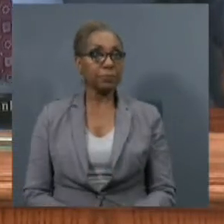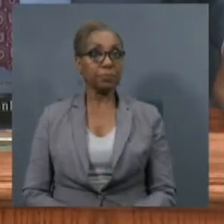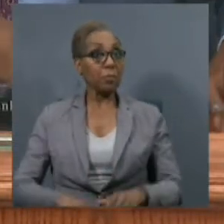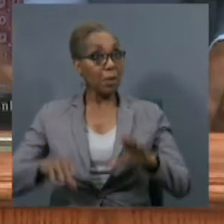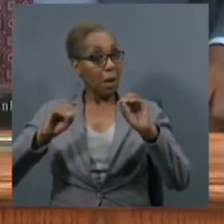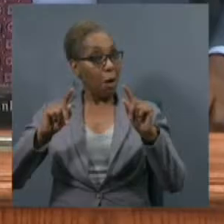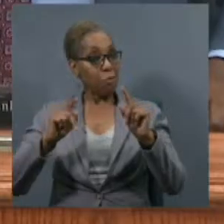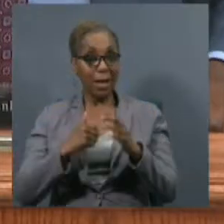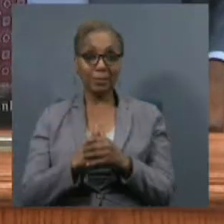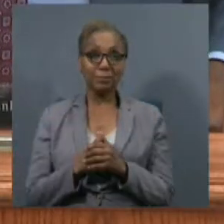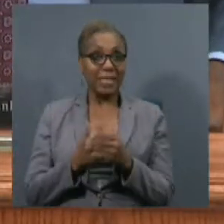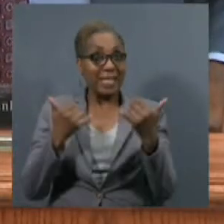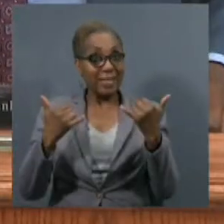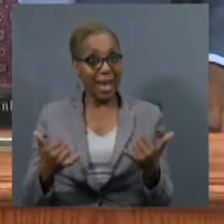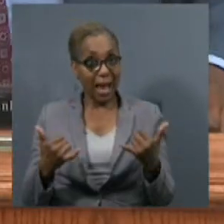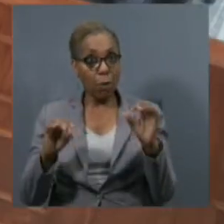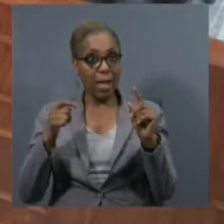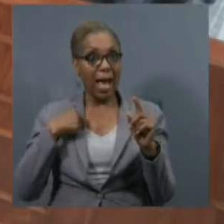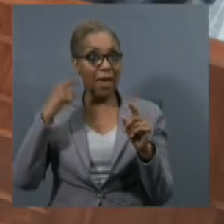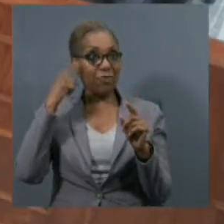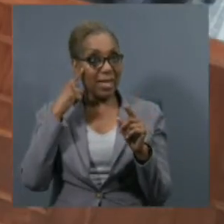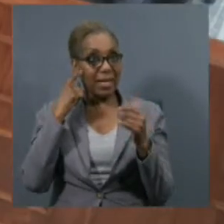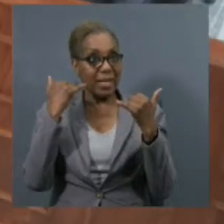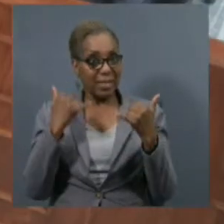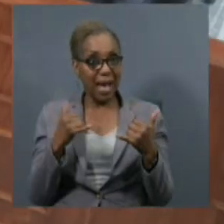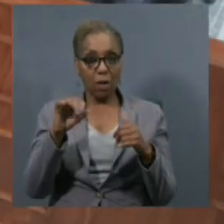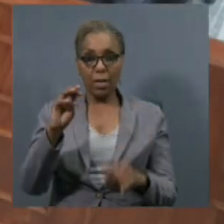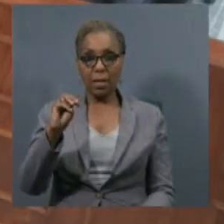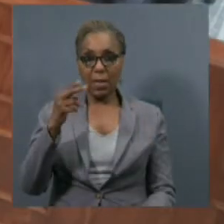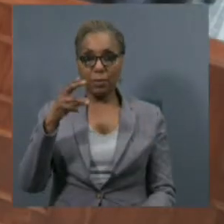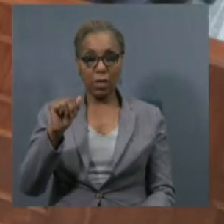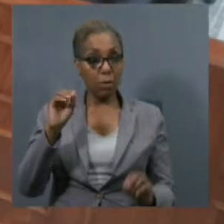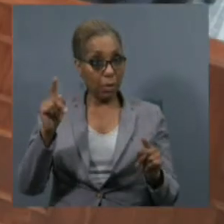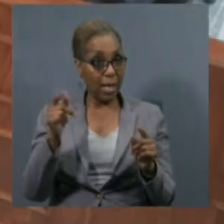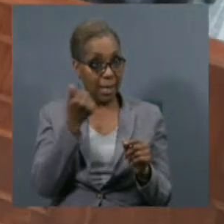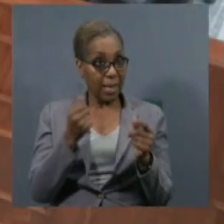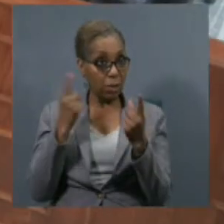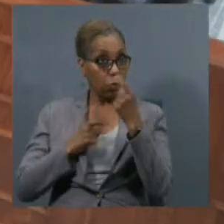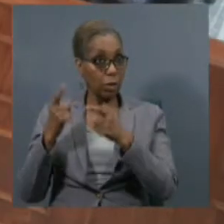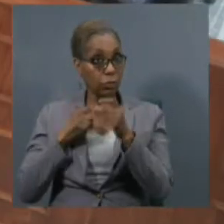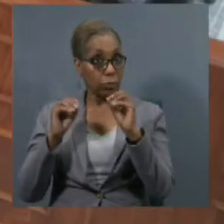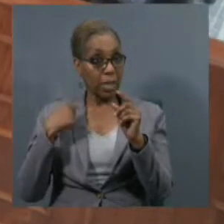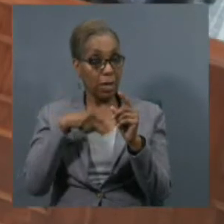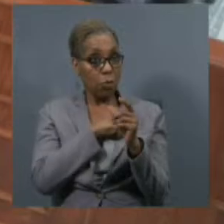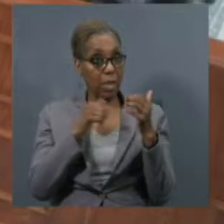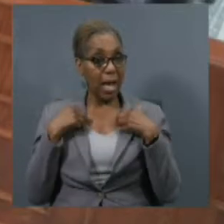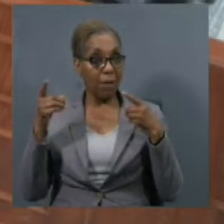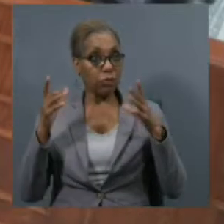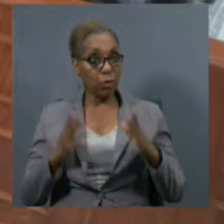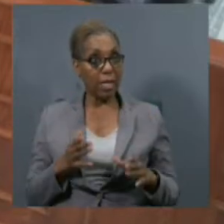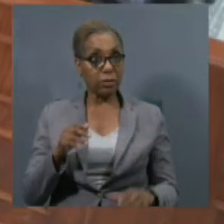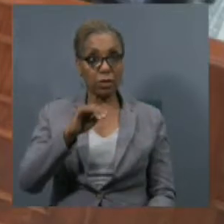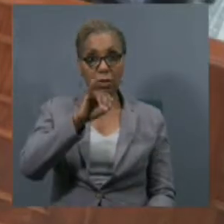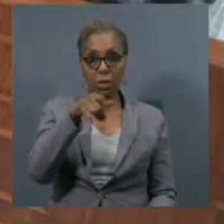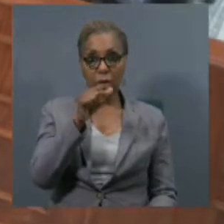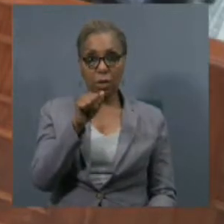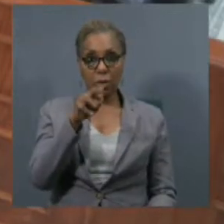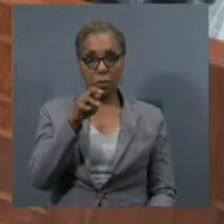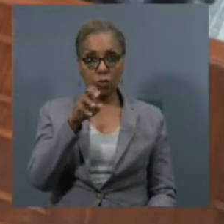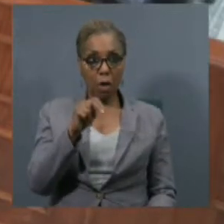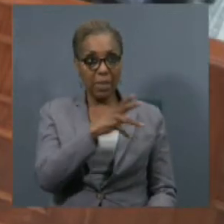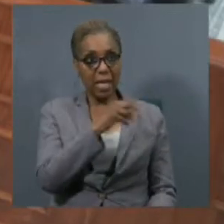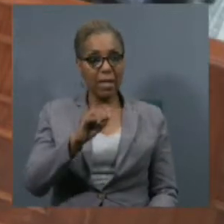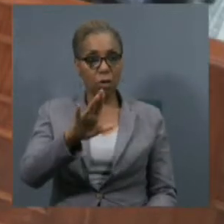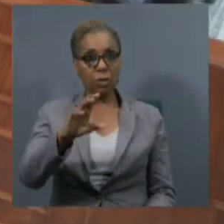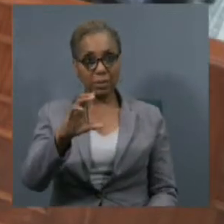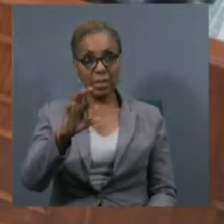All right. Now, I think we're on to MHA. Any questions on, we have Director Jarman and her CFO who are here